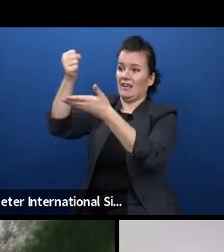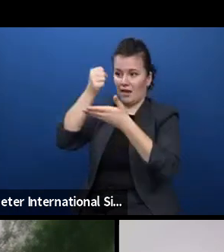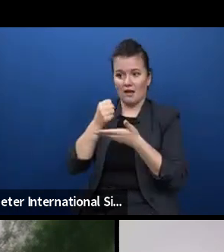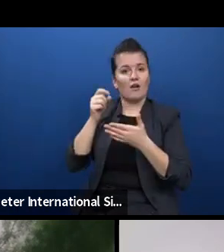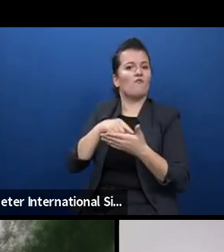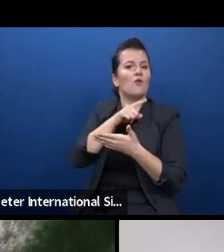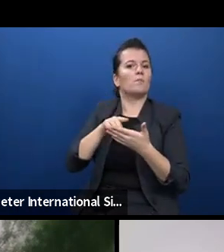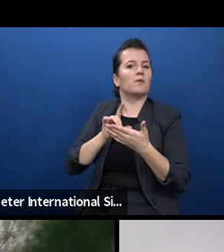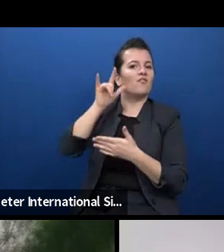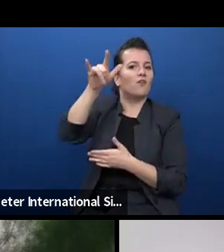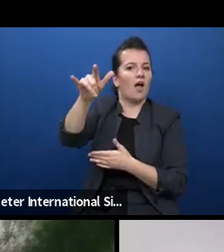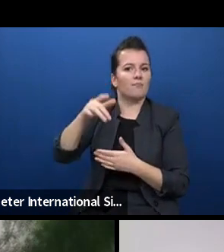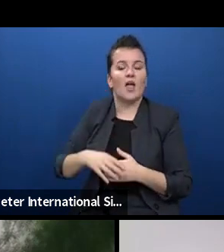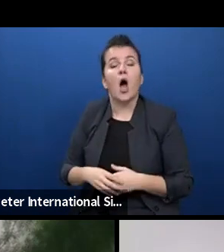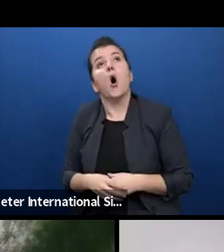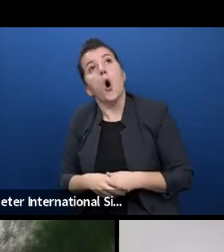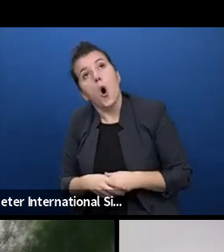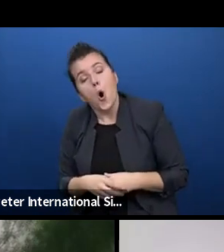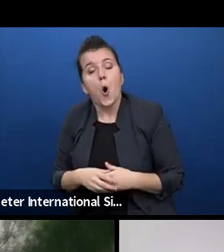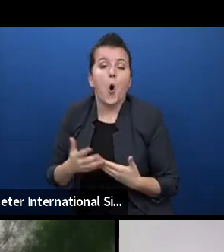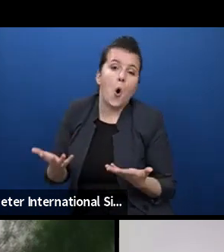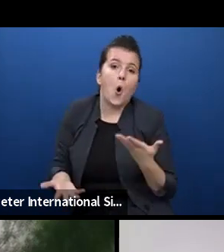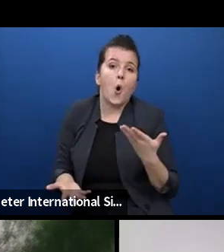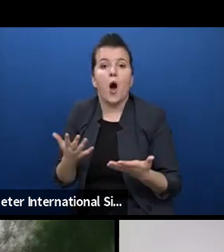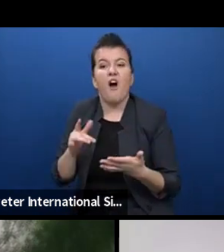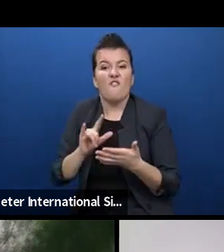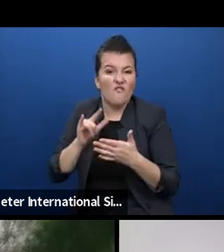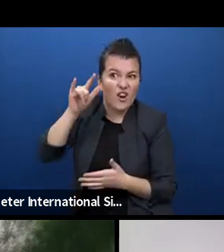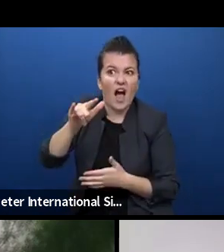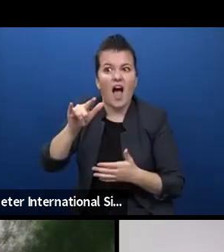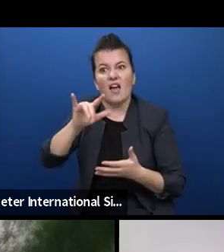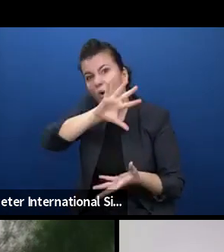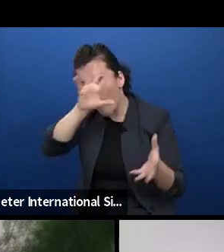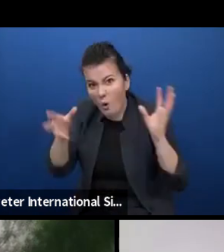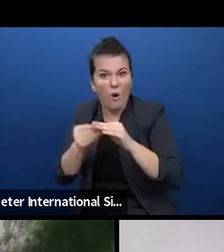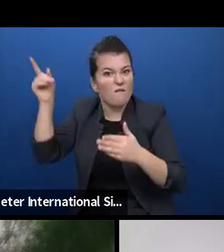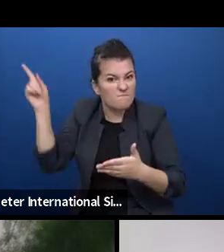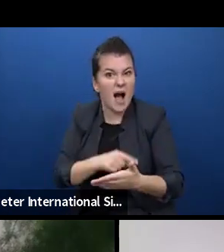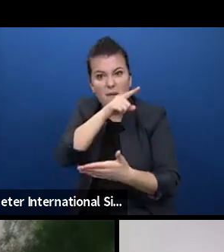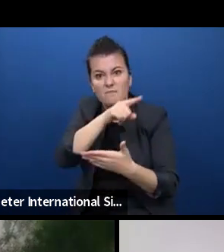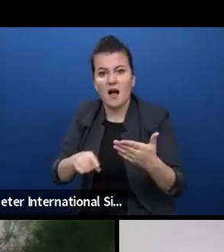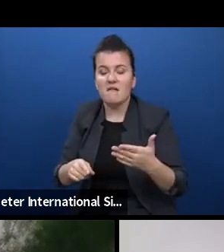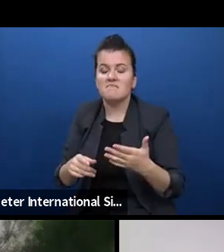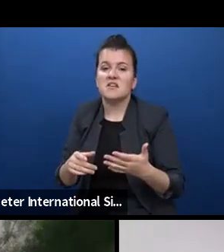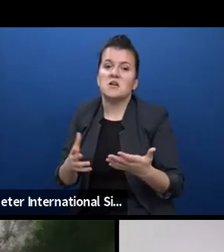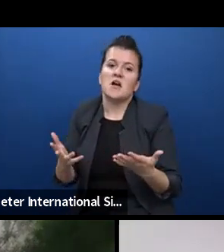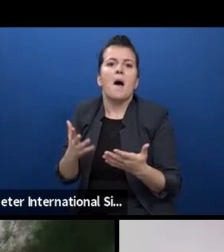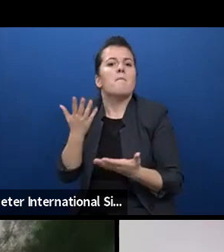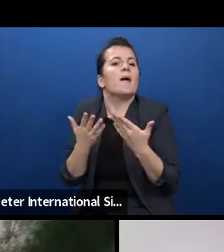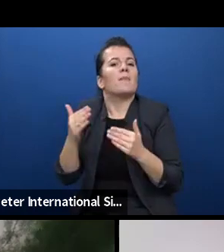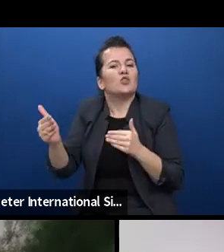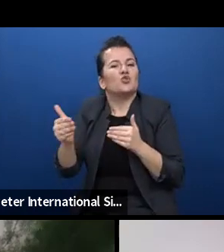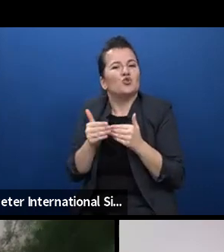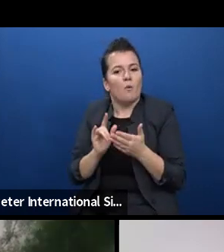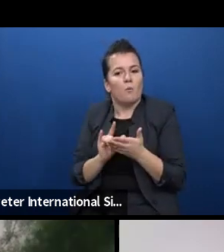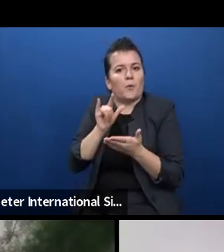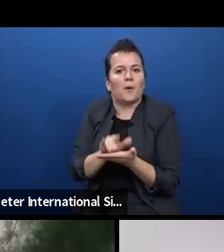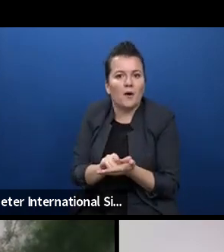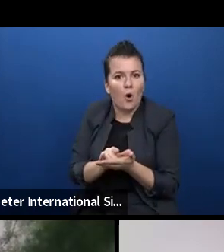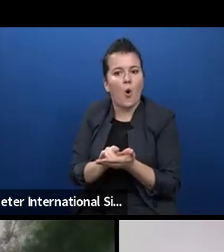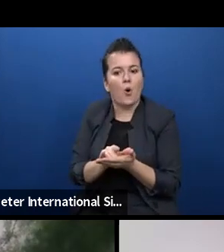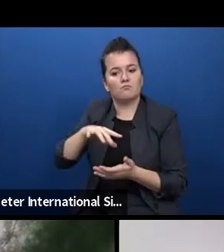flying in total, but for sure, short haul flights, or national flights, that could be a